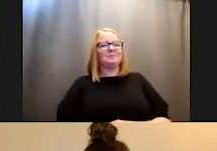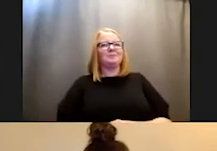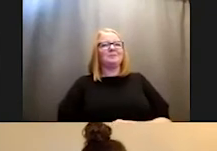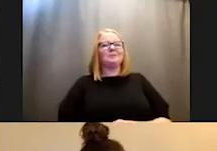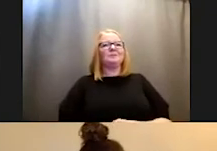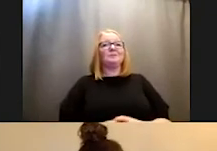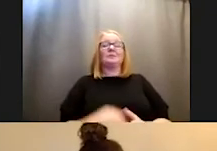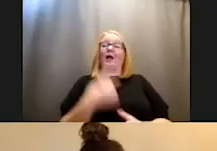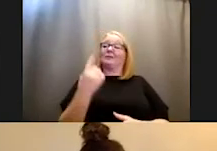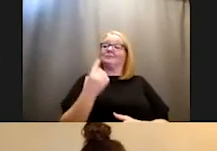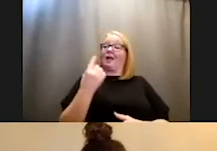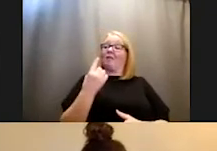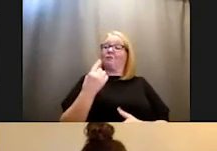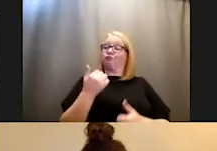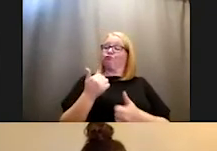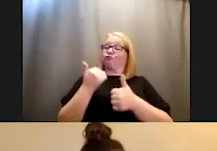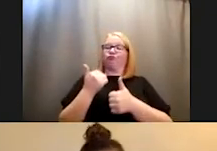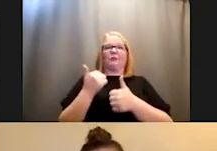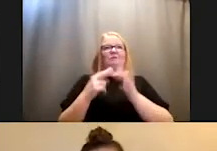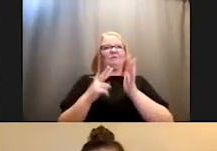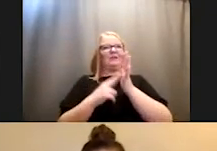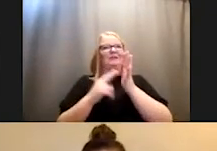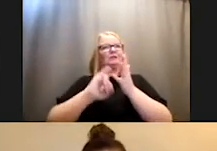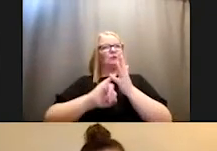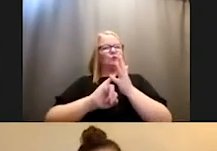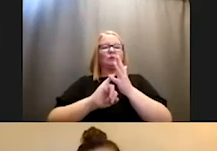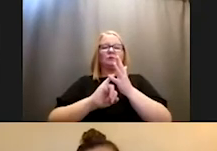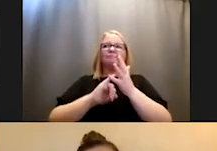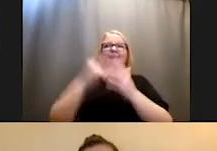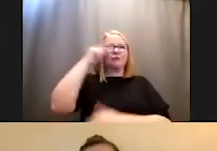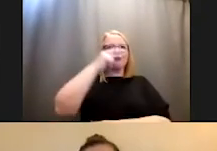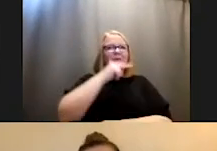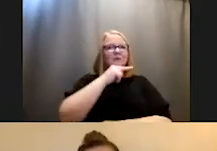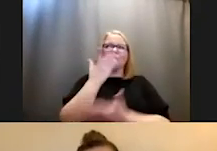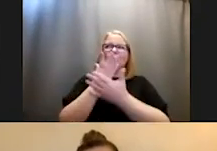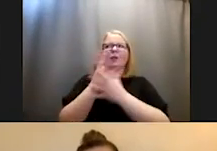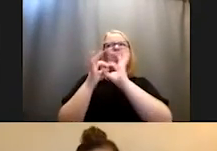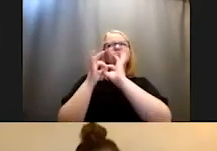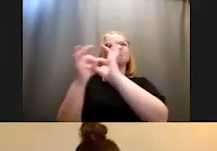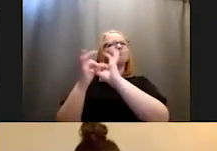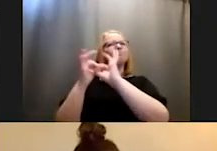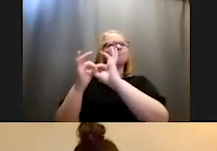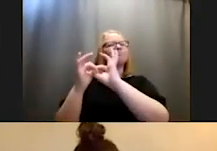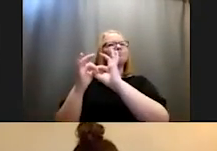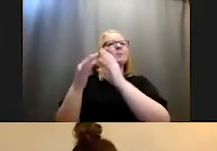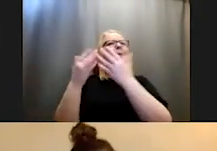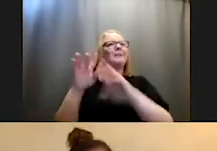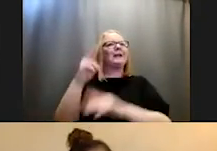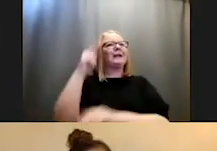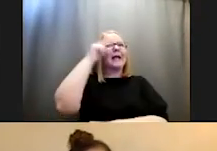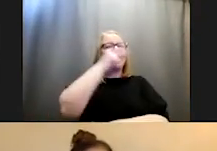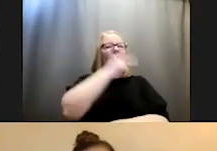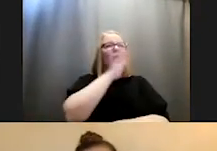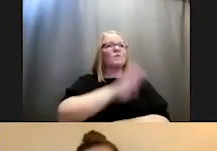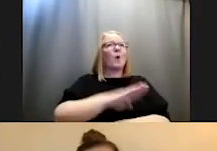She herself was very good friends with Vidal Sassoon. She worked with him very closely, and she had her haircut with him from